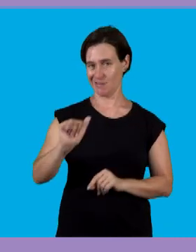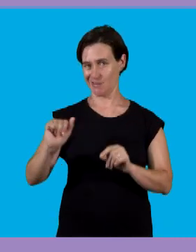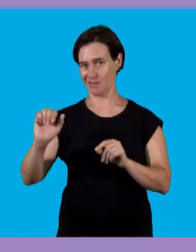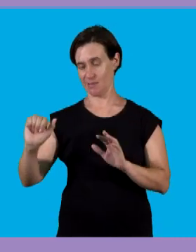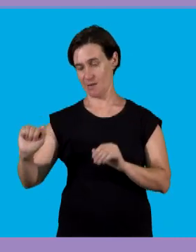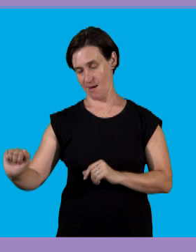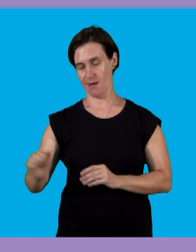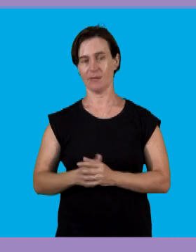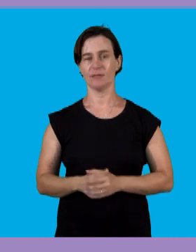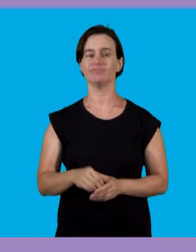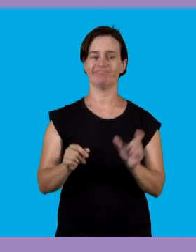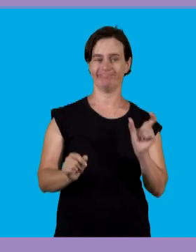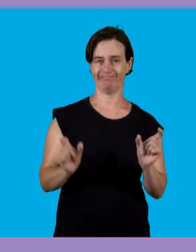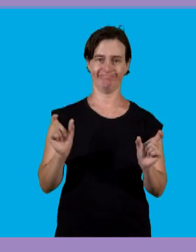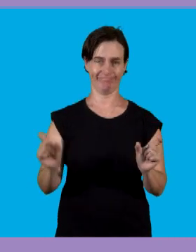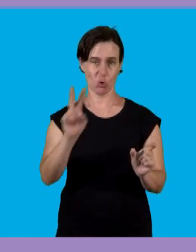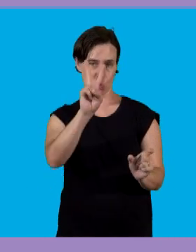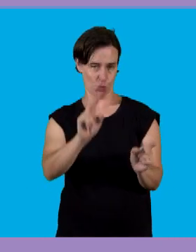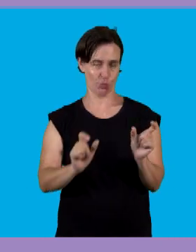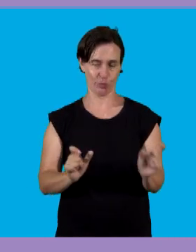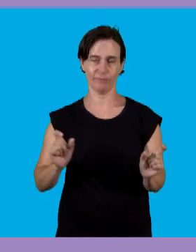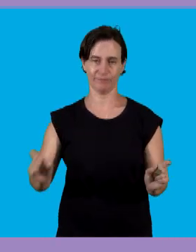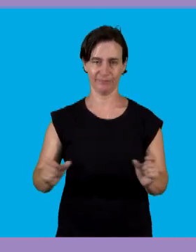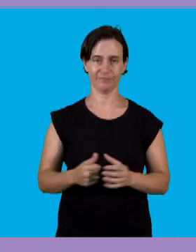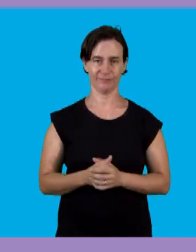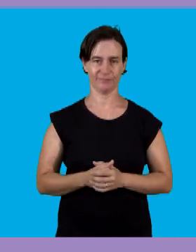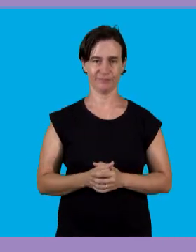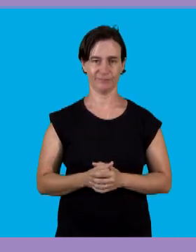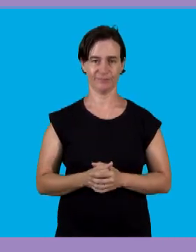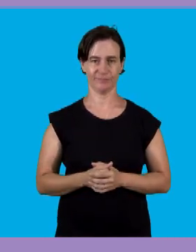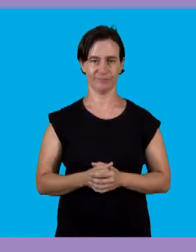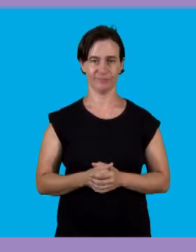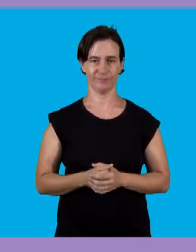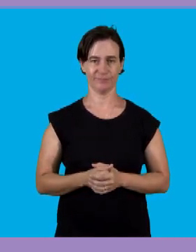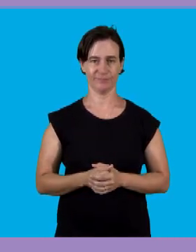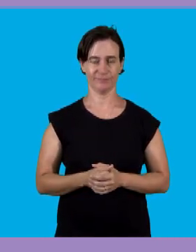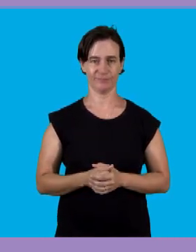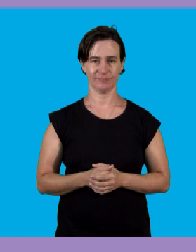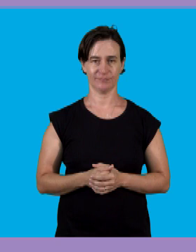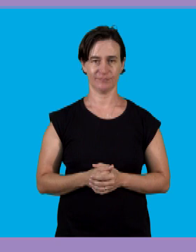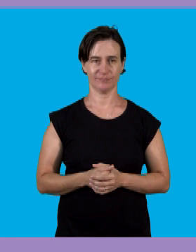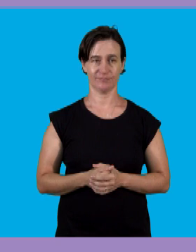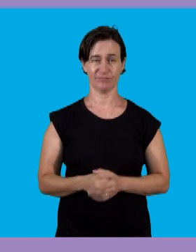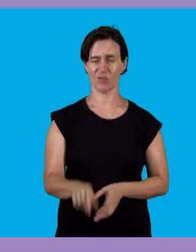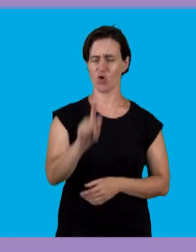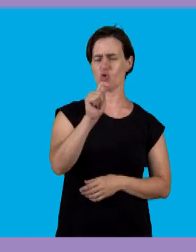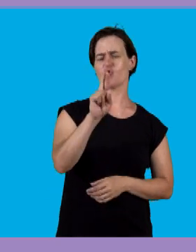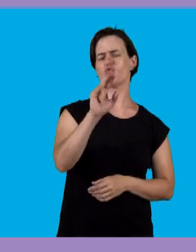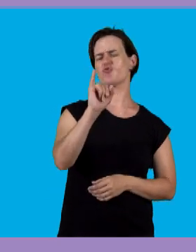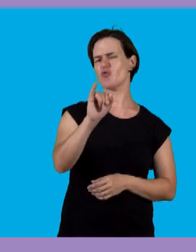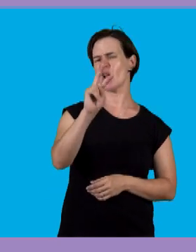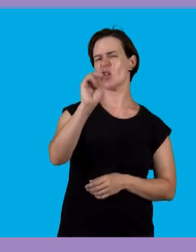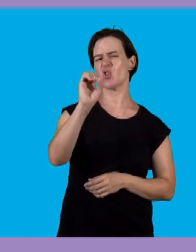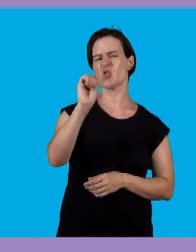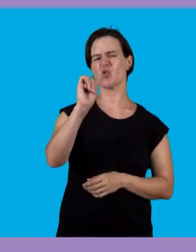plus 6a, and those of course are 2 terms there. What about a trinomial? Now,